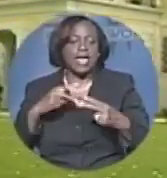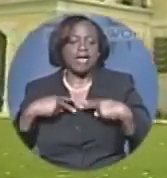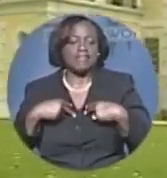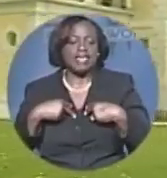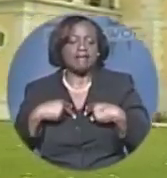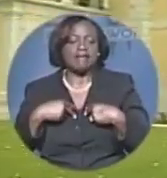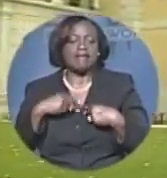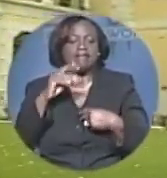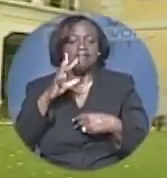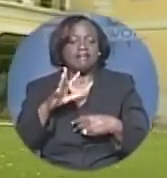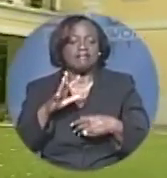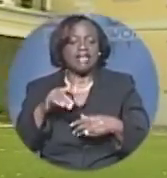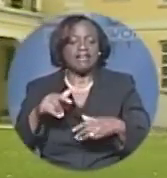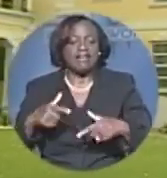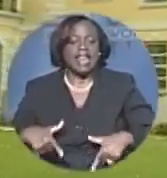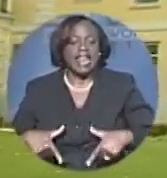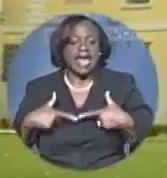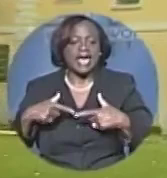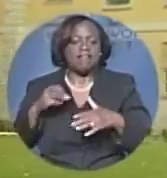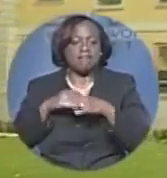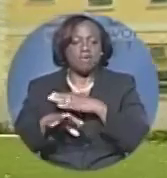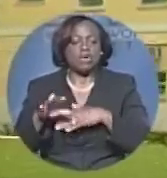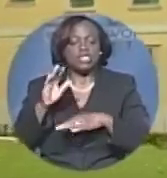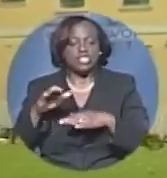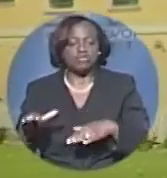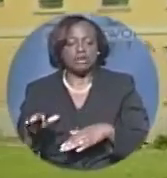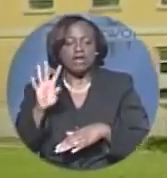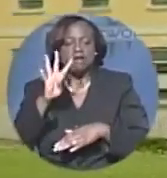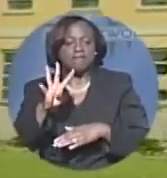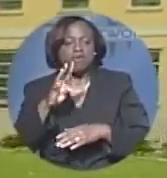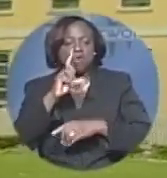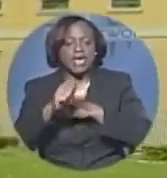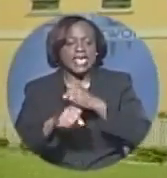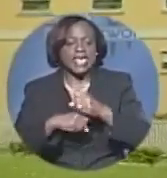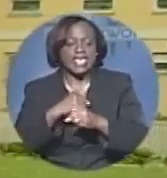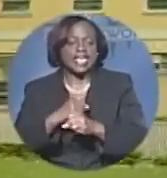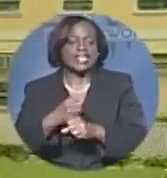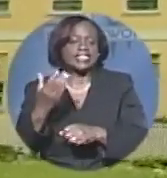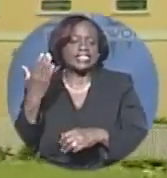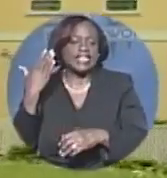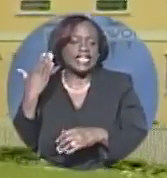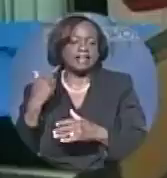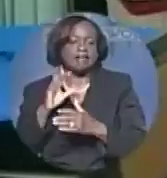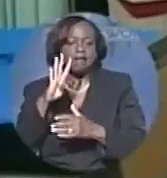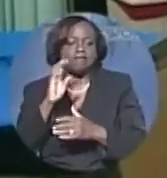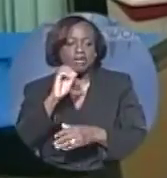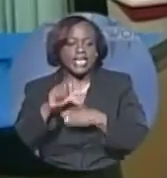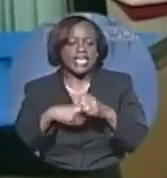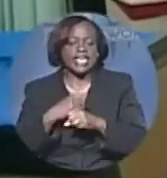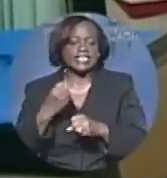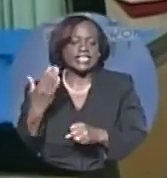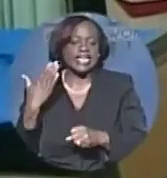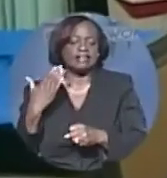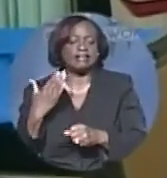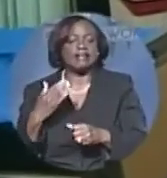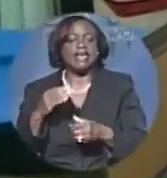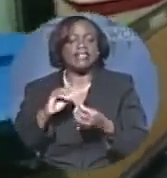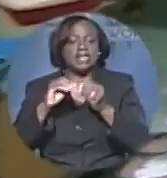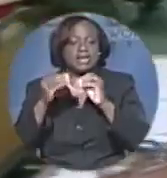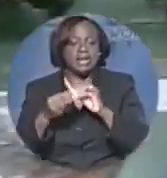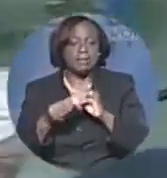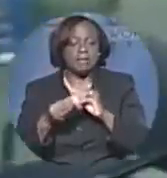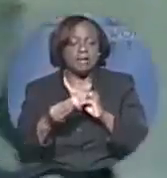children throughout the childbearing age. 4 decades later, with a population more than doubled, the number of children to women has decreased to